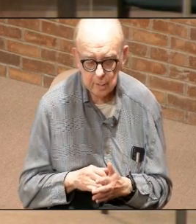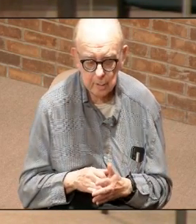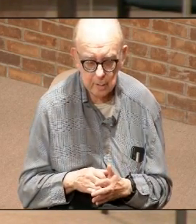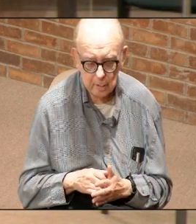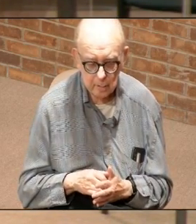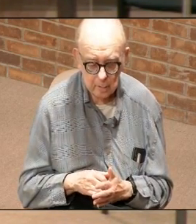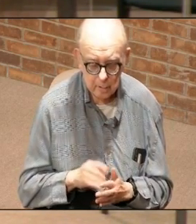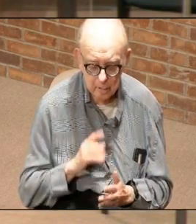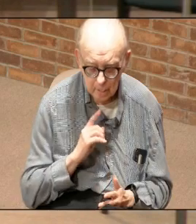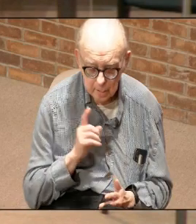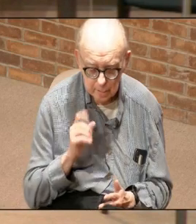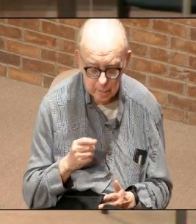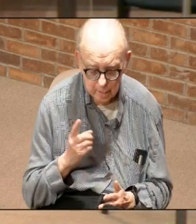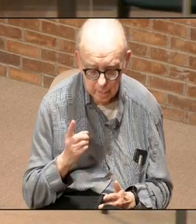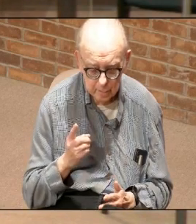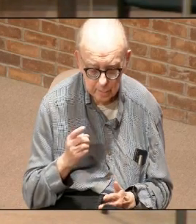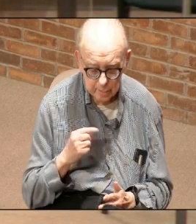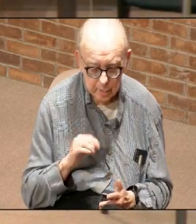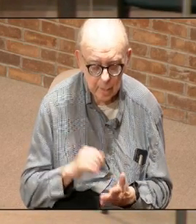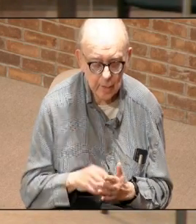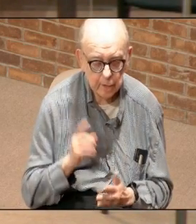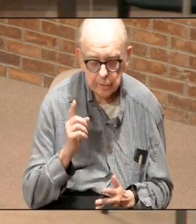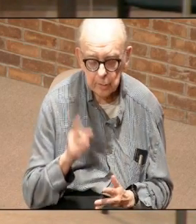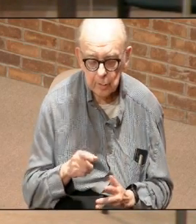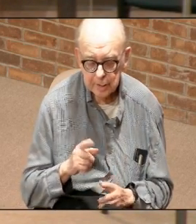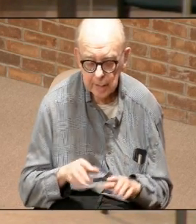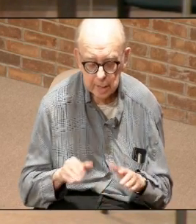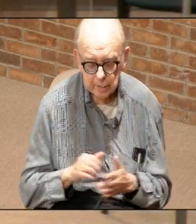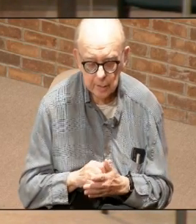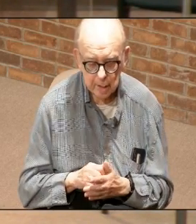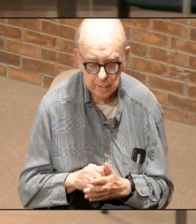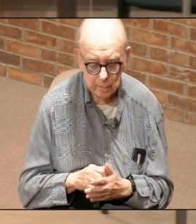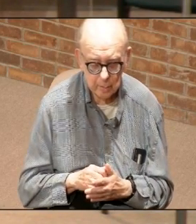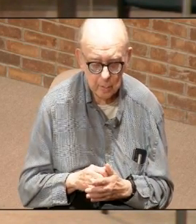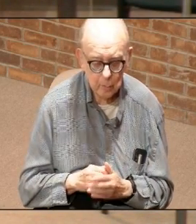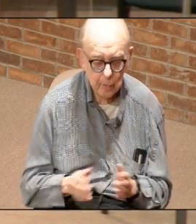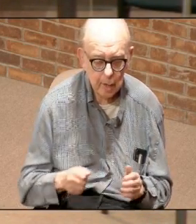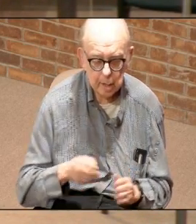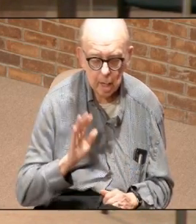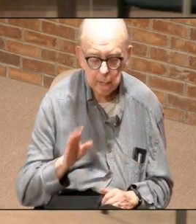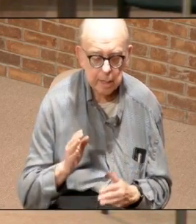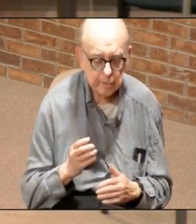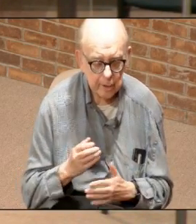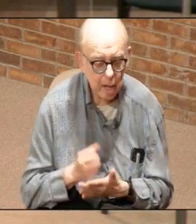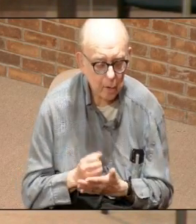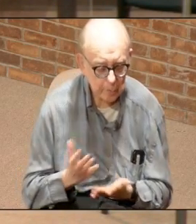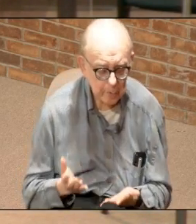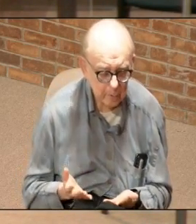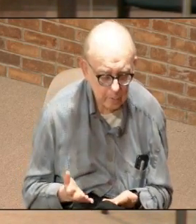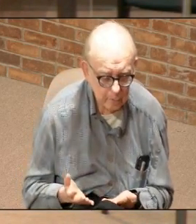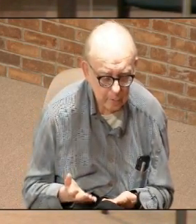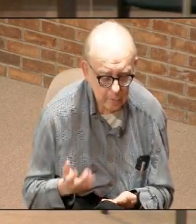As a matter of fact, you need to understand you can't do this without God's help.